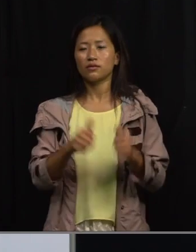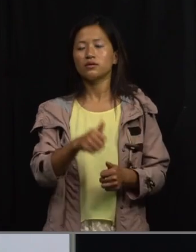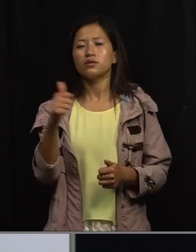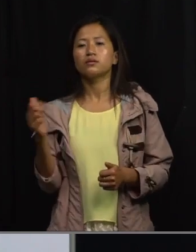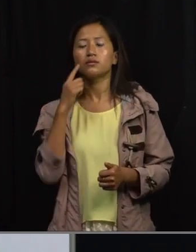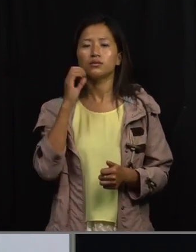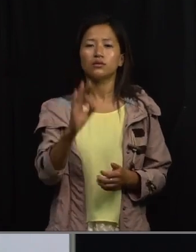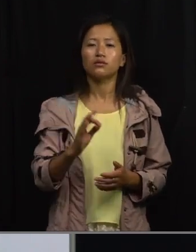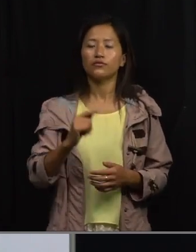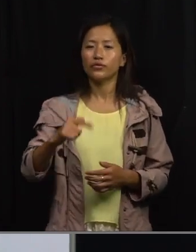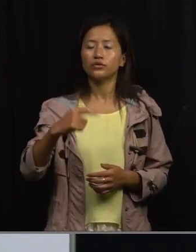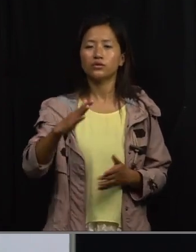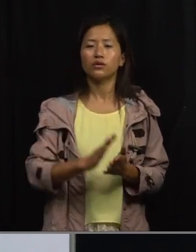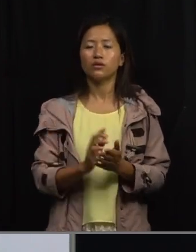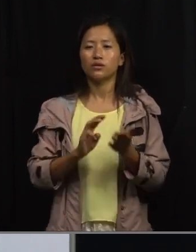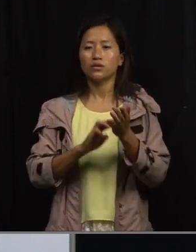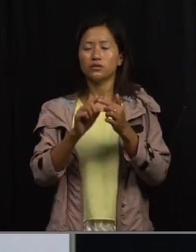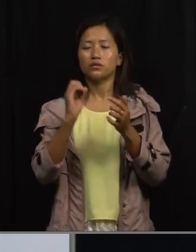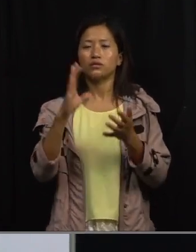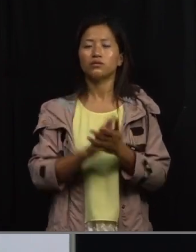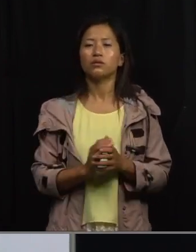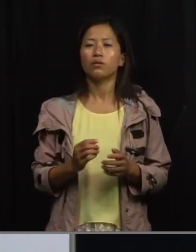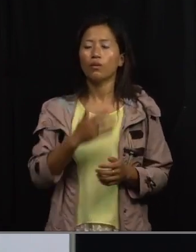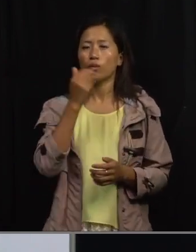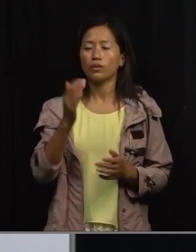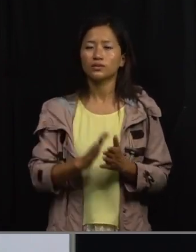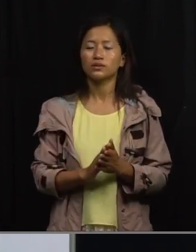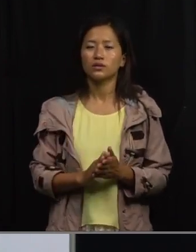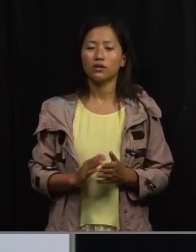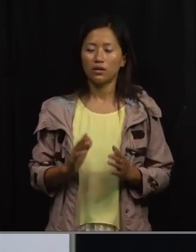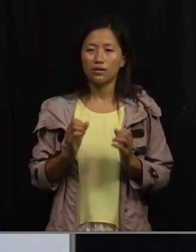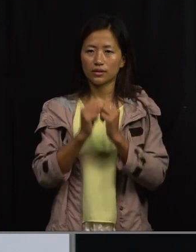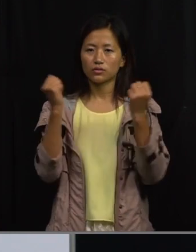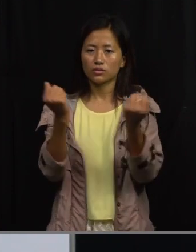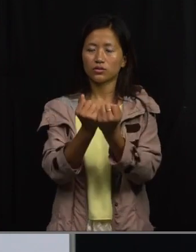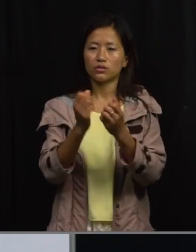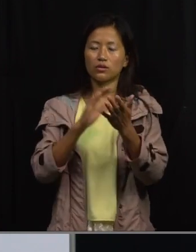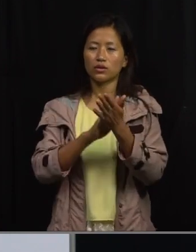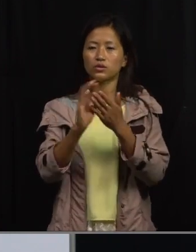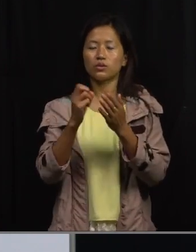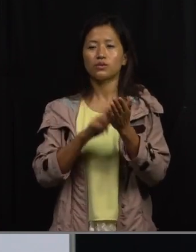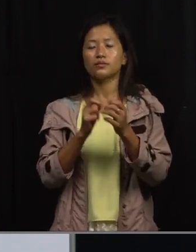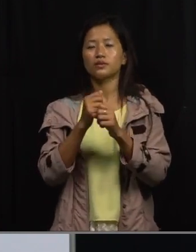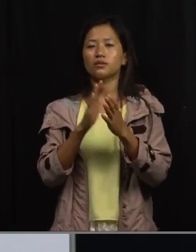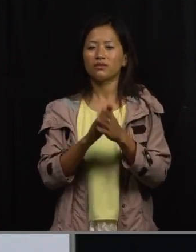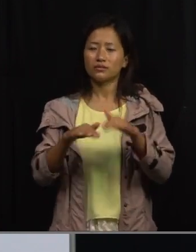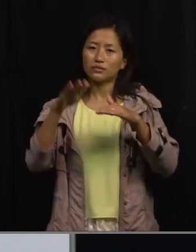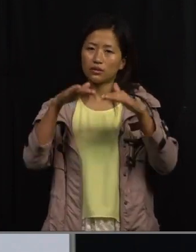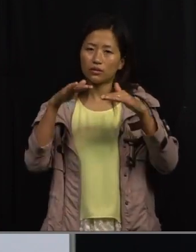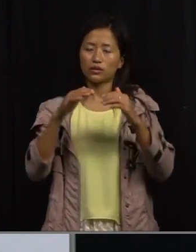most important feature of this Neolithic period was the social homogeneity or social